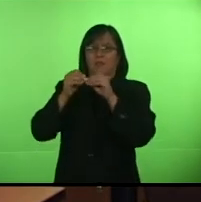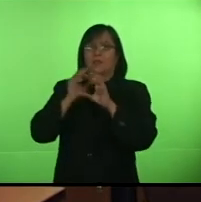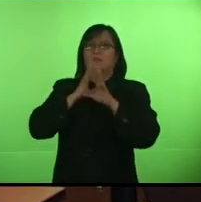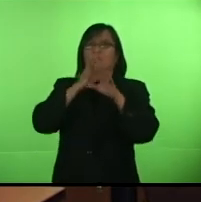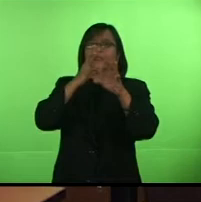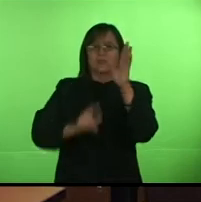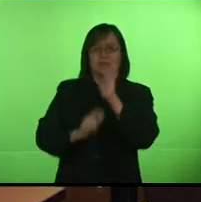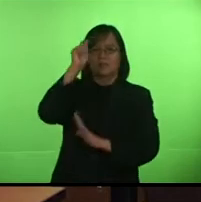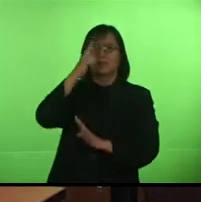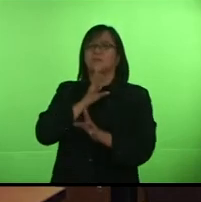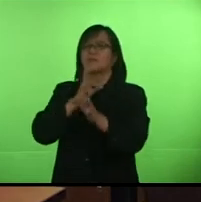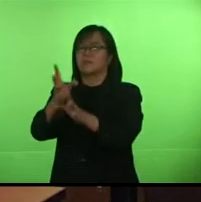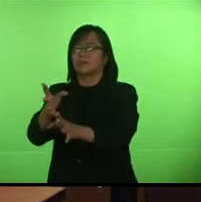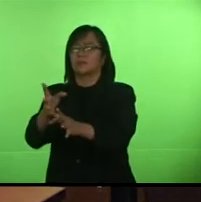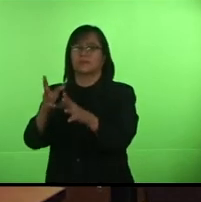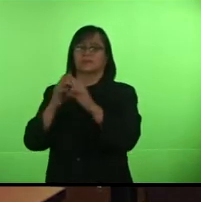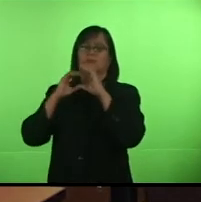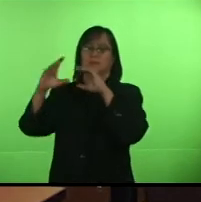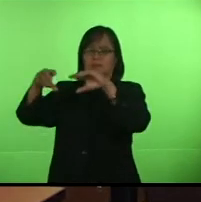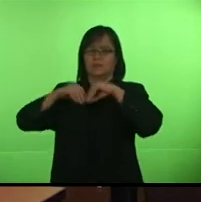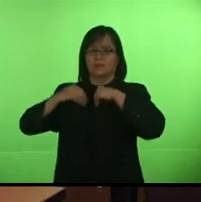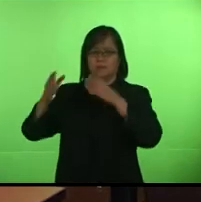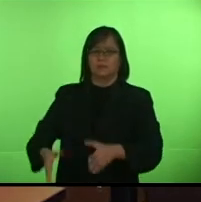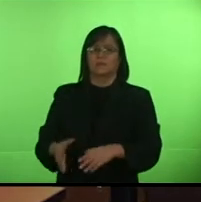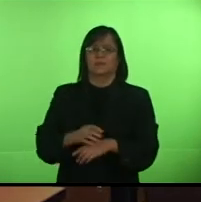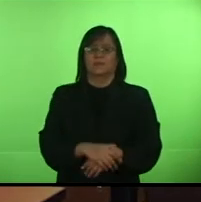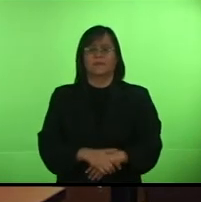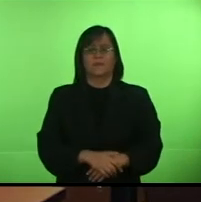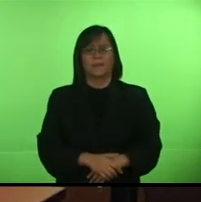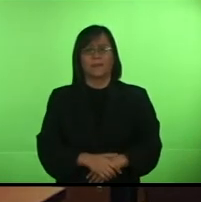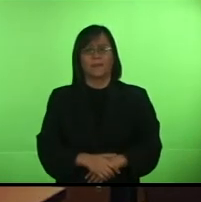speak to the receiver. So it does affect communication as well.